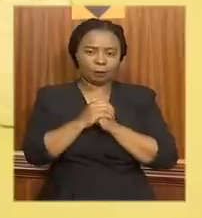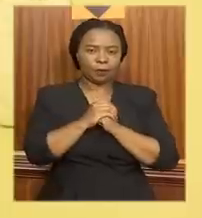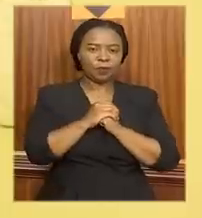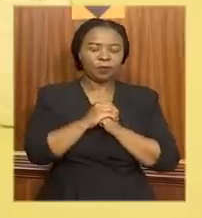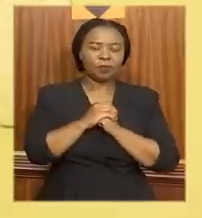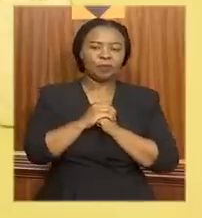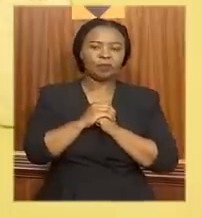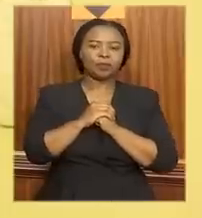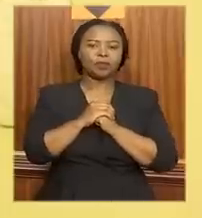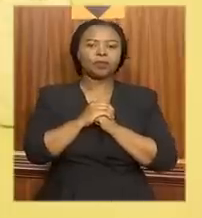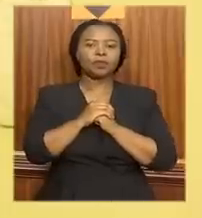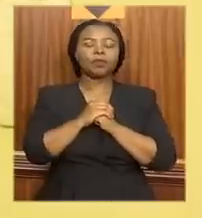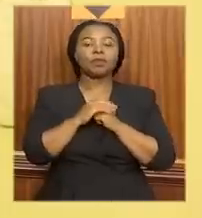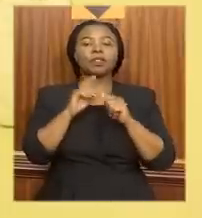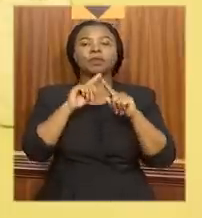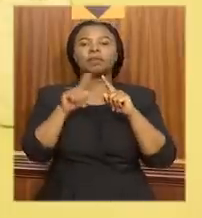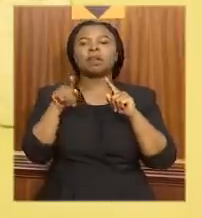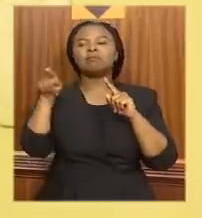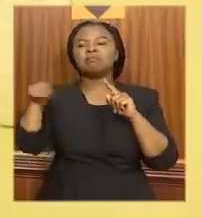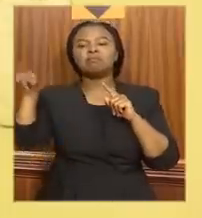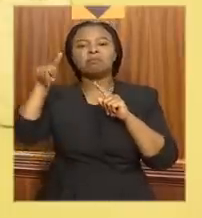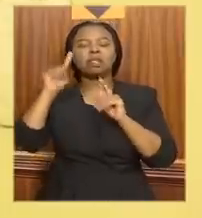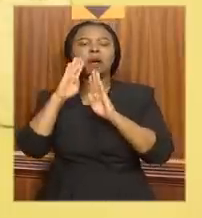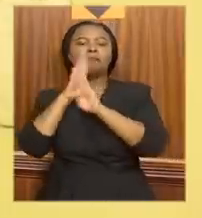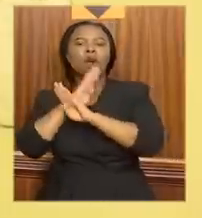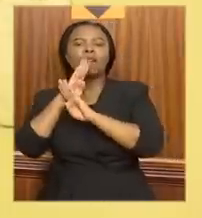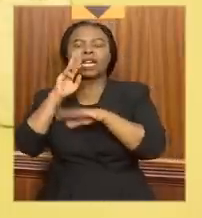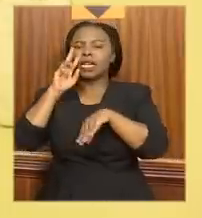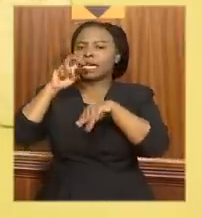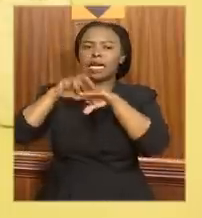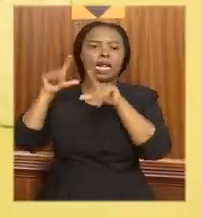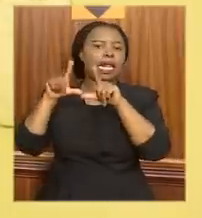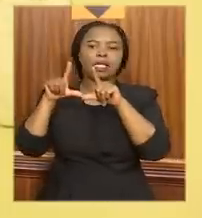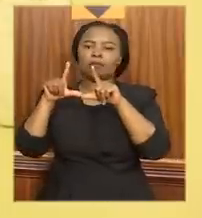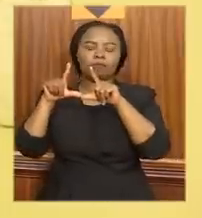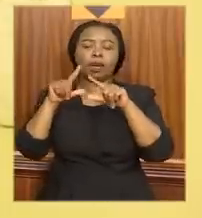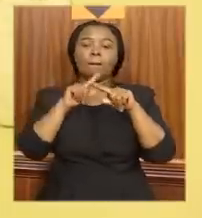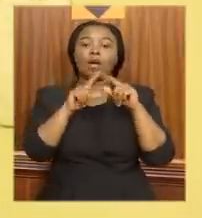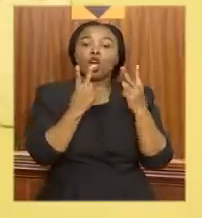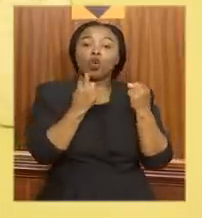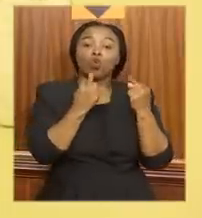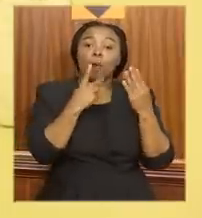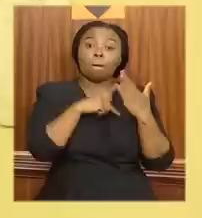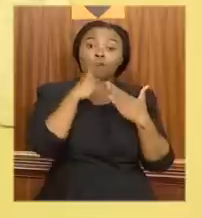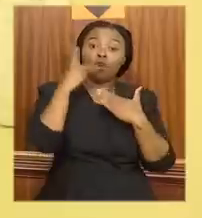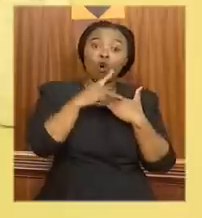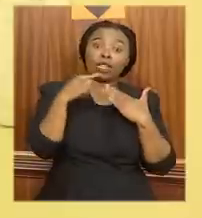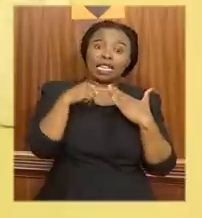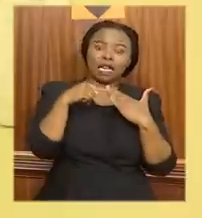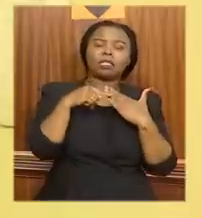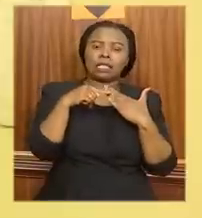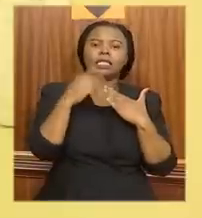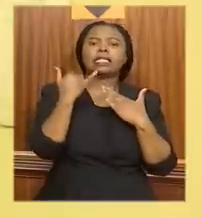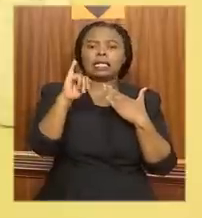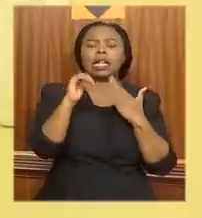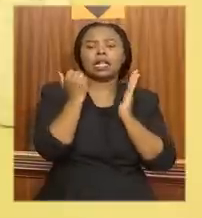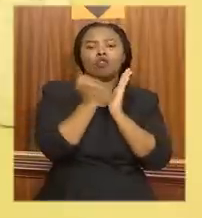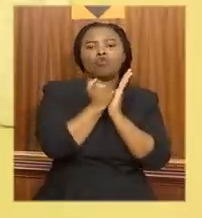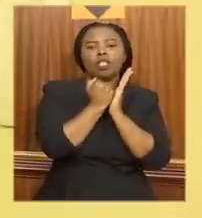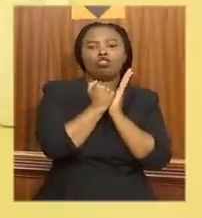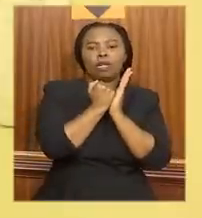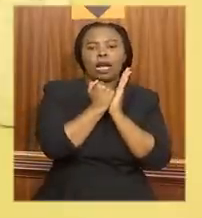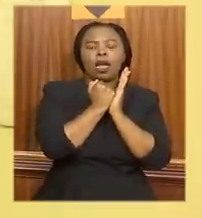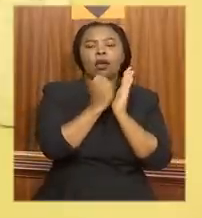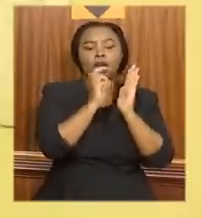While they may not require licenses, all new generation projects will still have to register with the